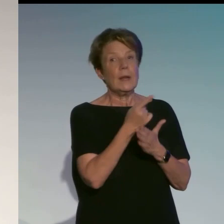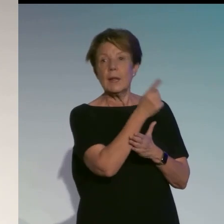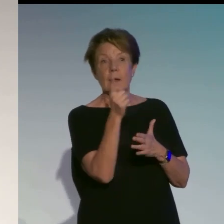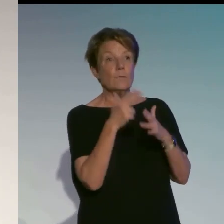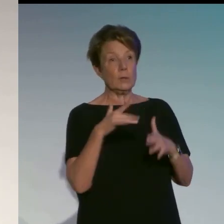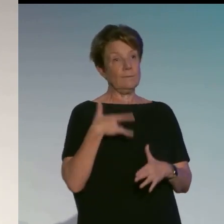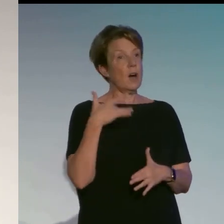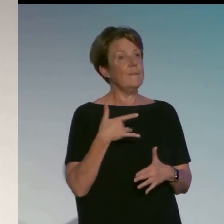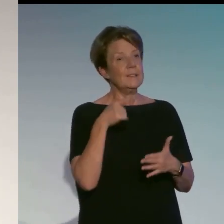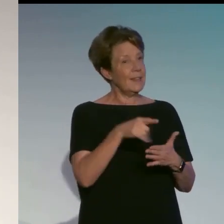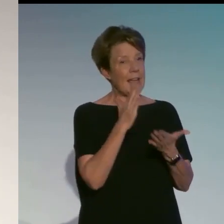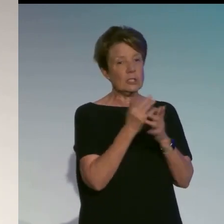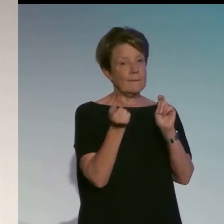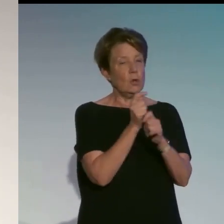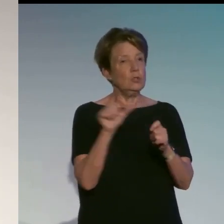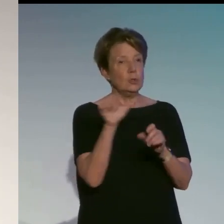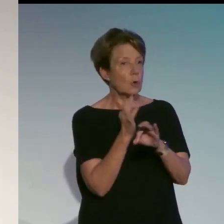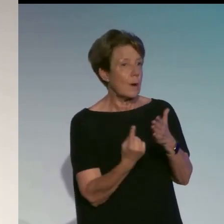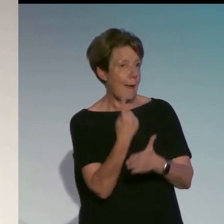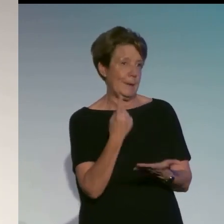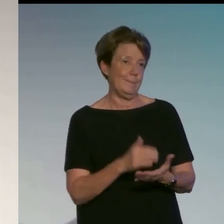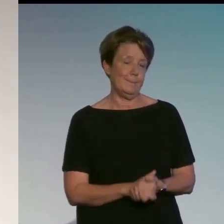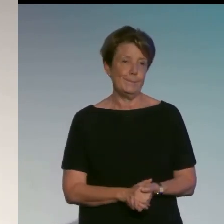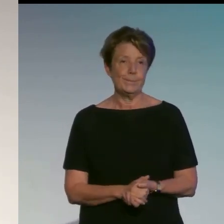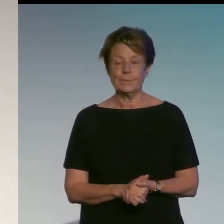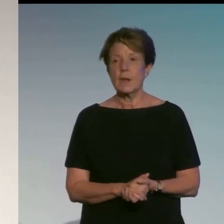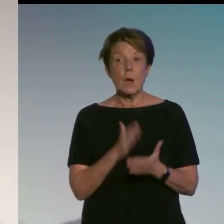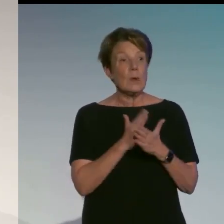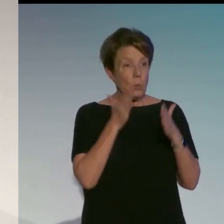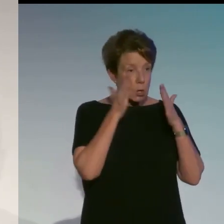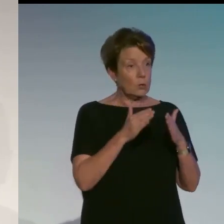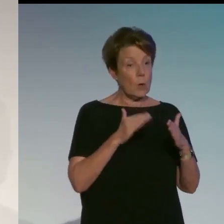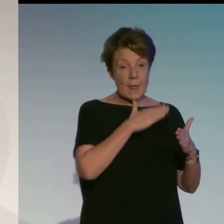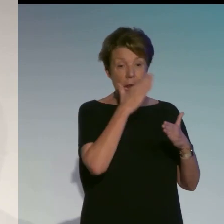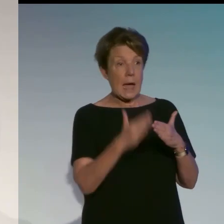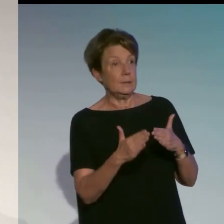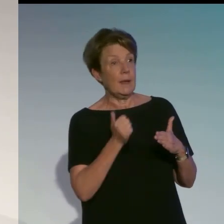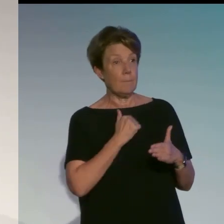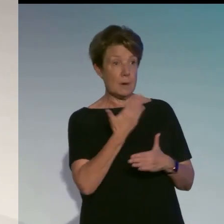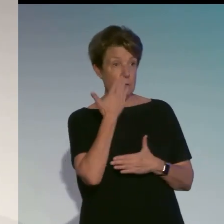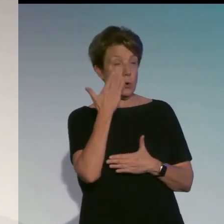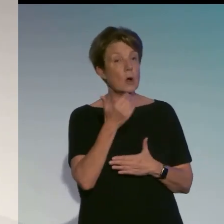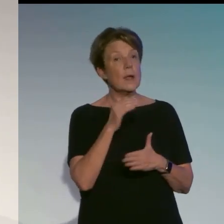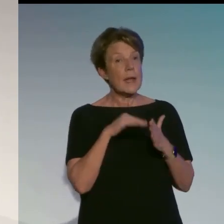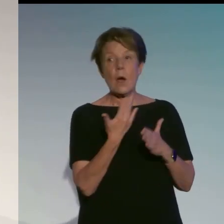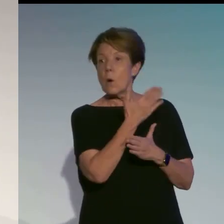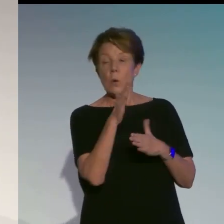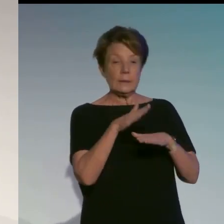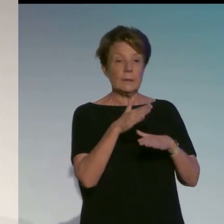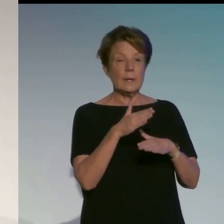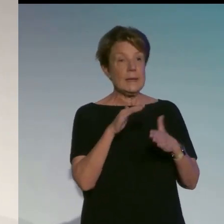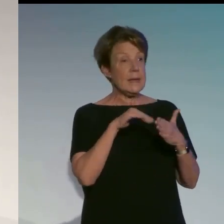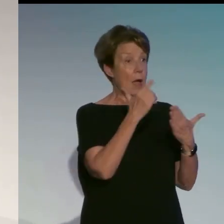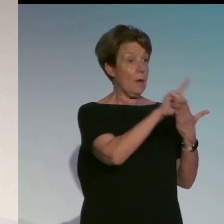these practices are not welcome here. So I want to just really concentrate on the last part of my talk is now that those of us who have set up this, now